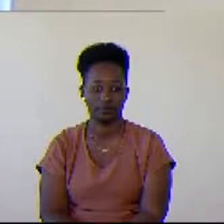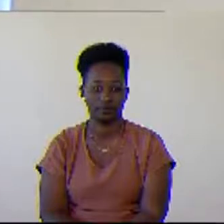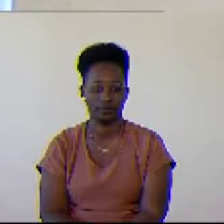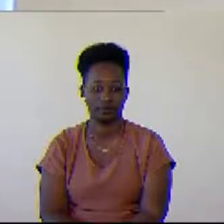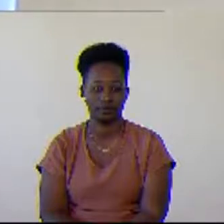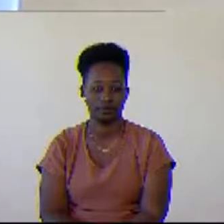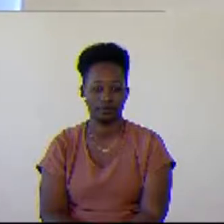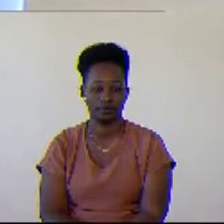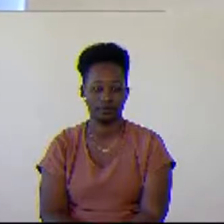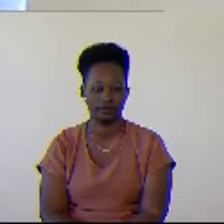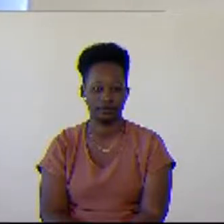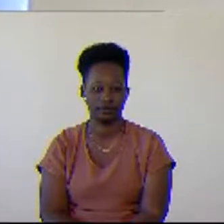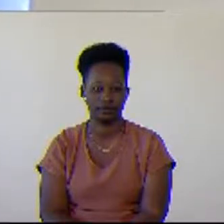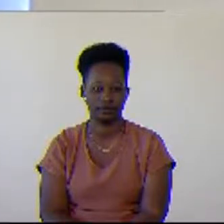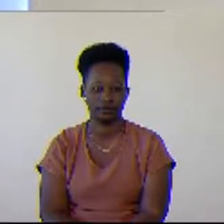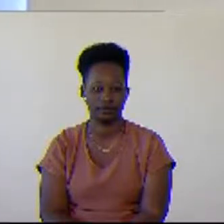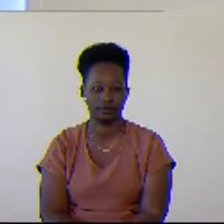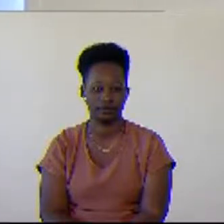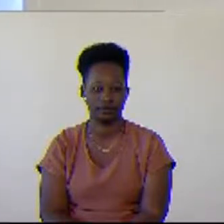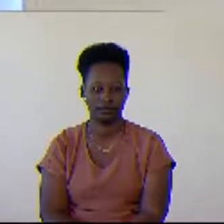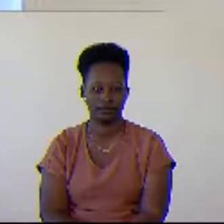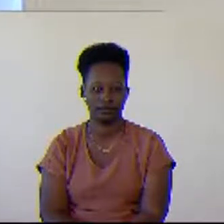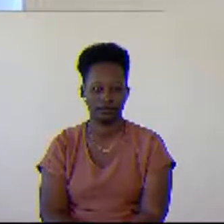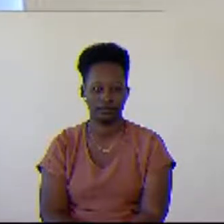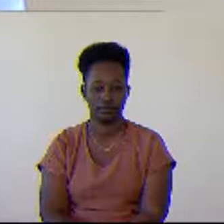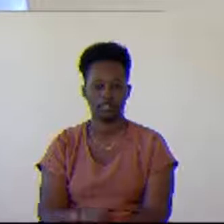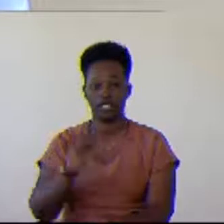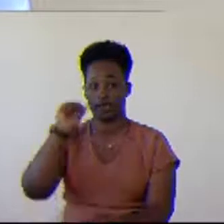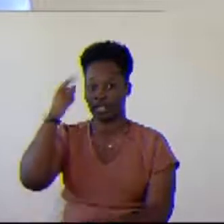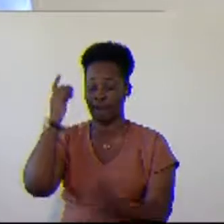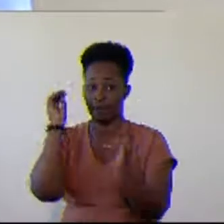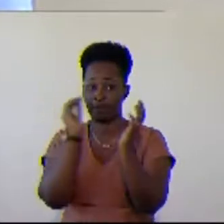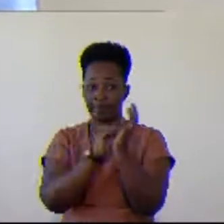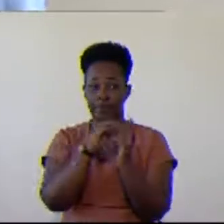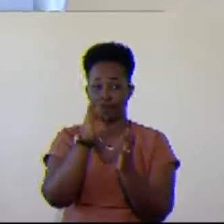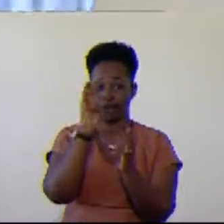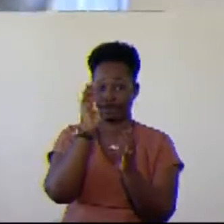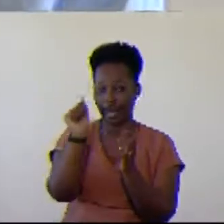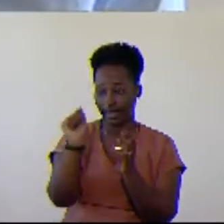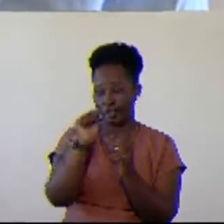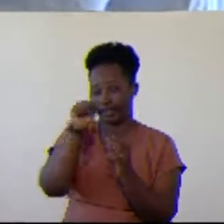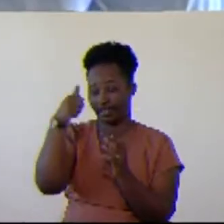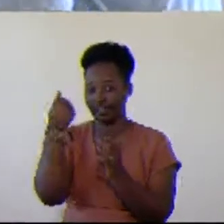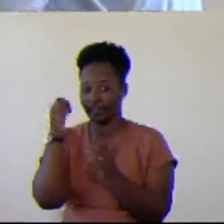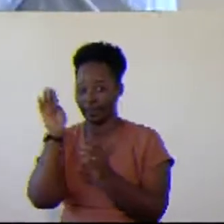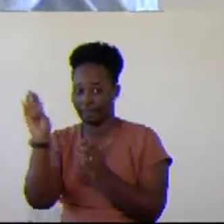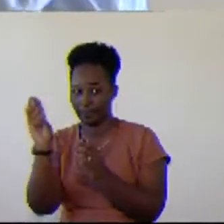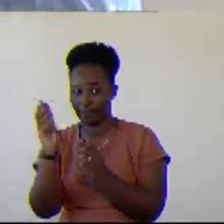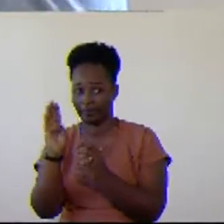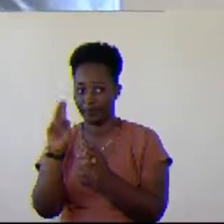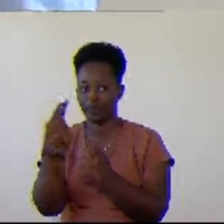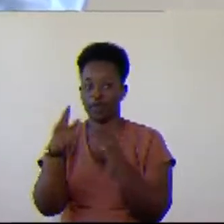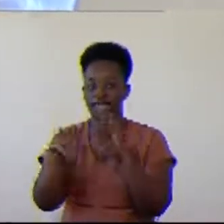Okay, let me make that point visible. Remember, this one we are joining to A, this one we are joining to B. So